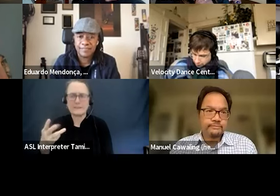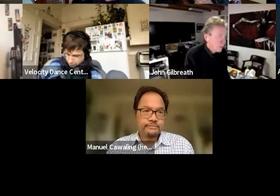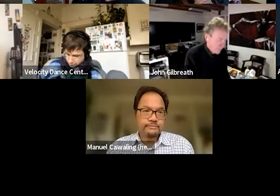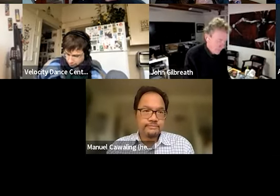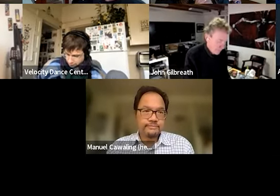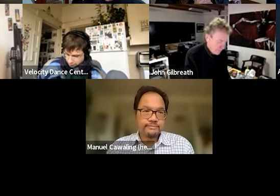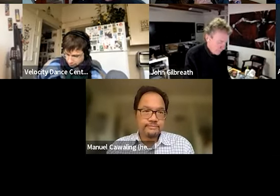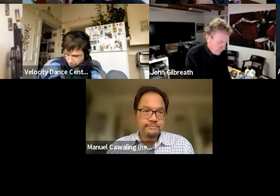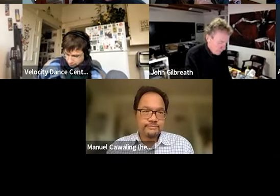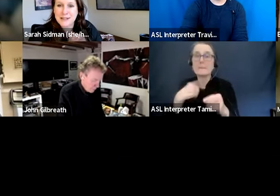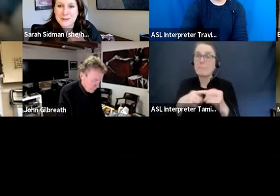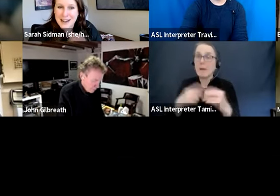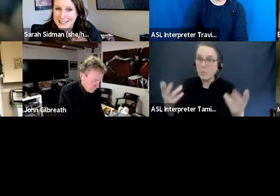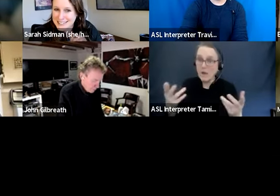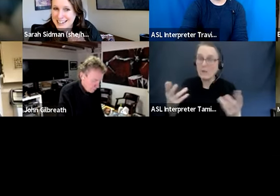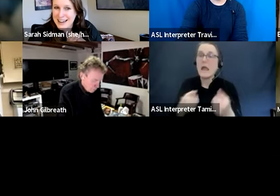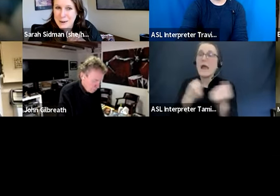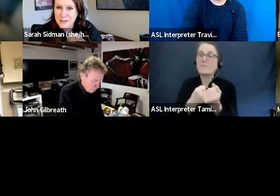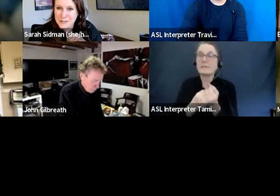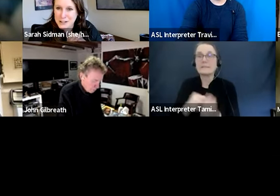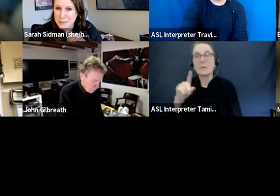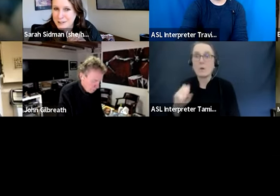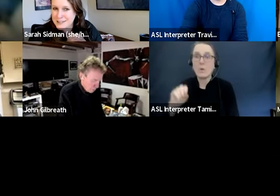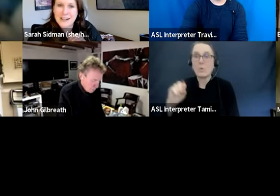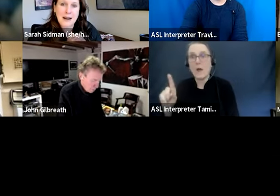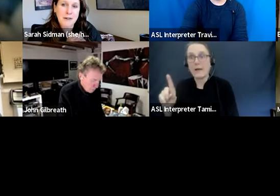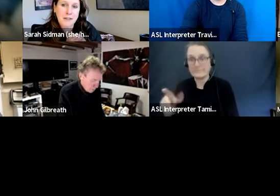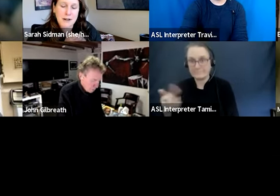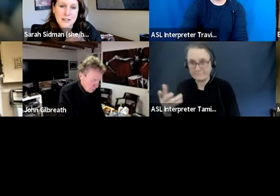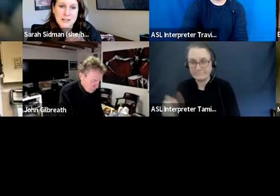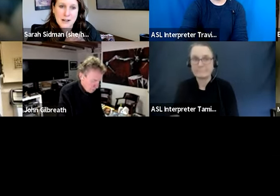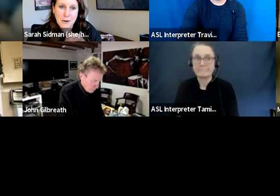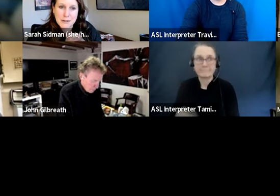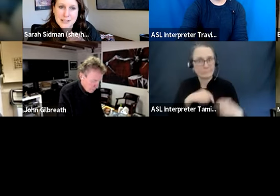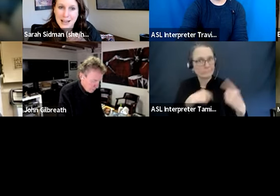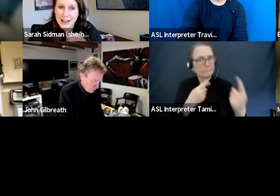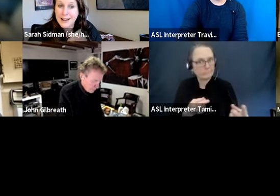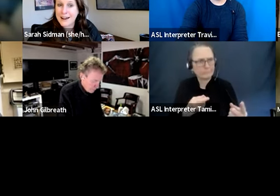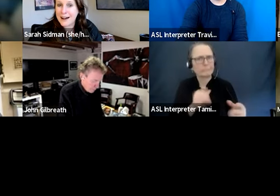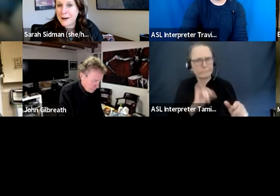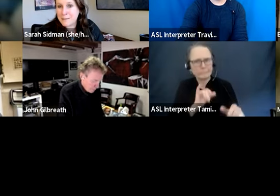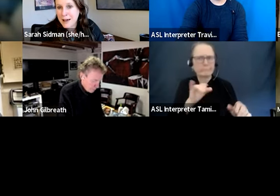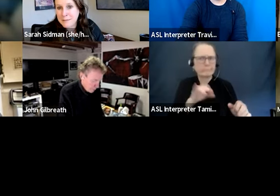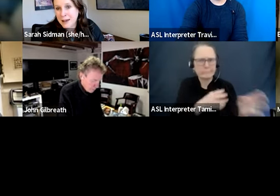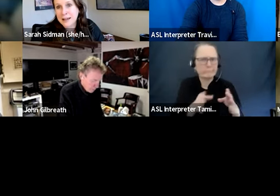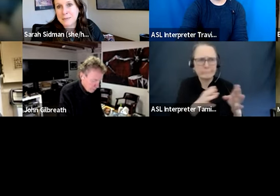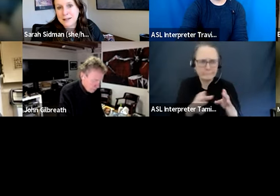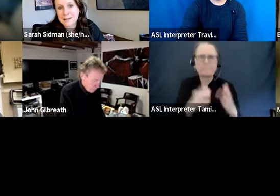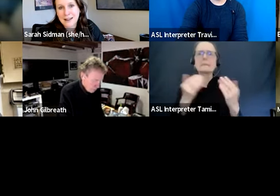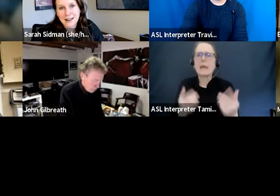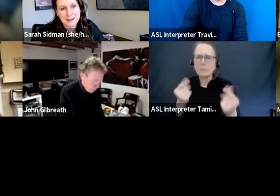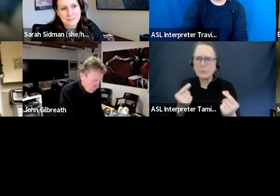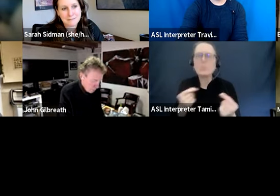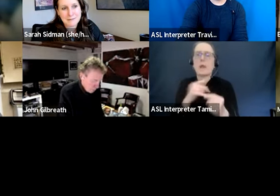What can we do now? What can we do next? Um, we've touched upon this in a number of the questions that arose today. Um, and Manny,